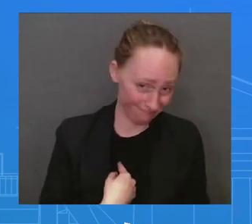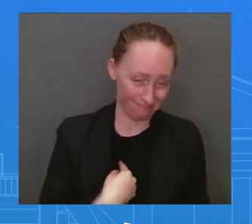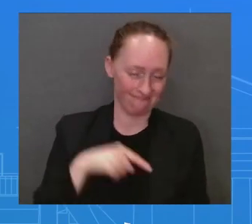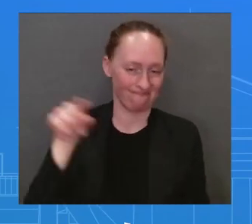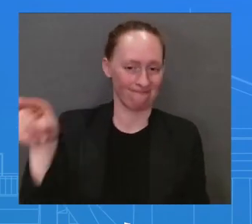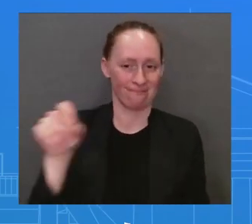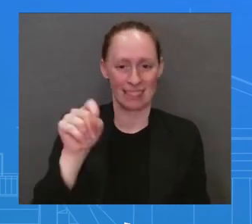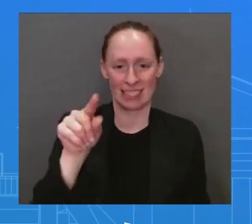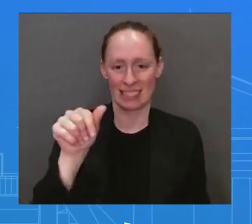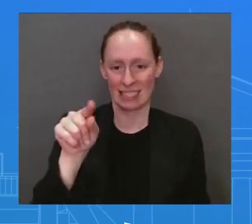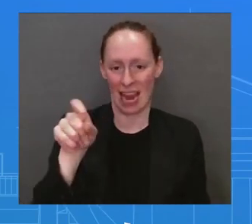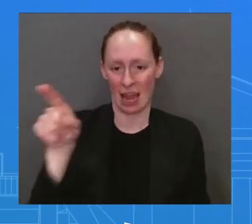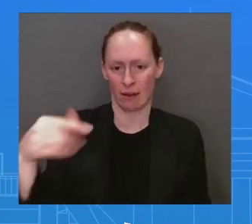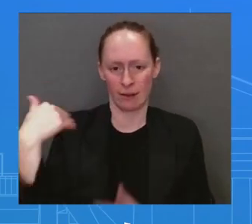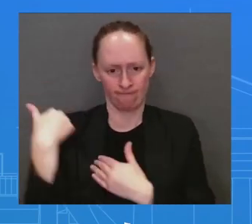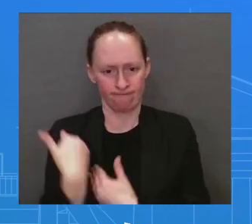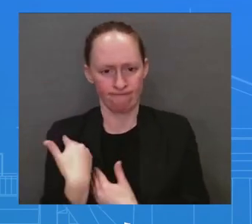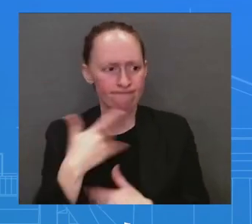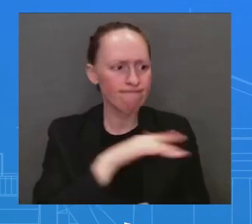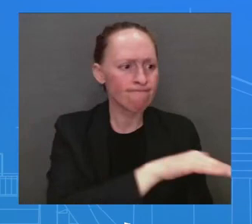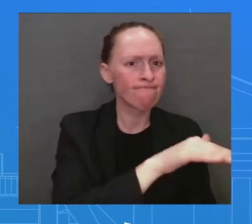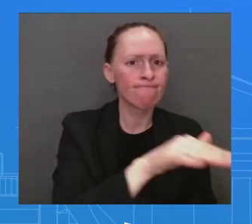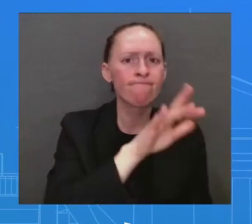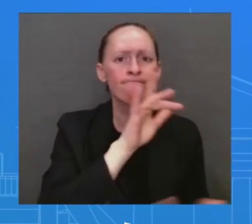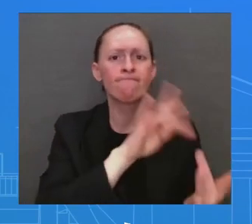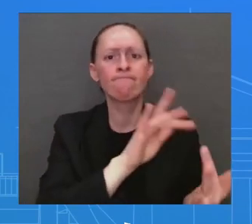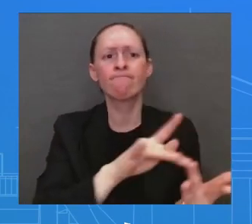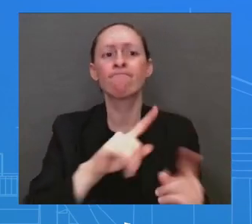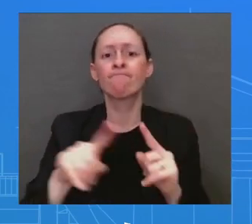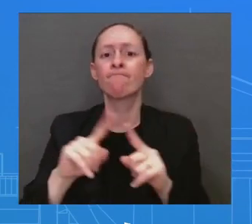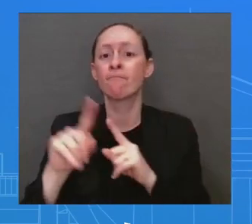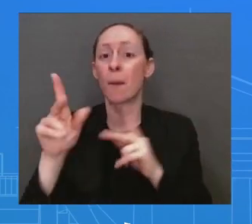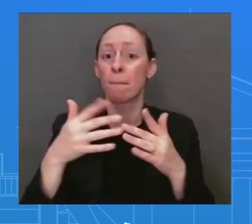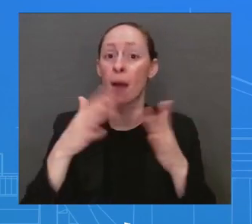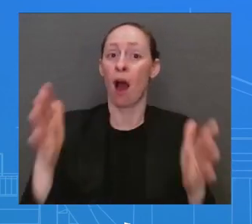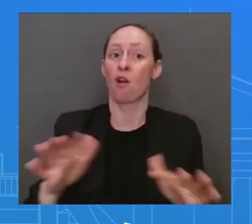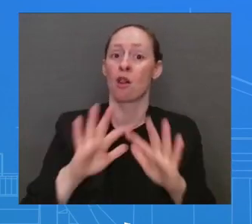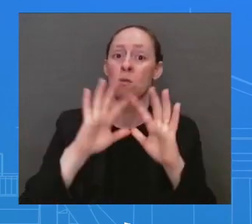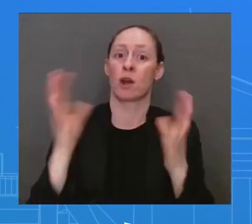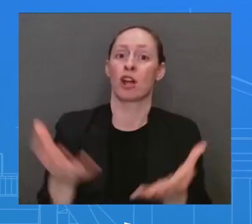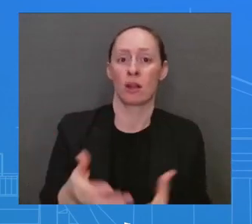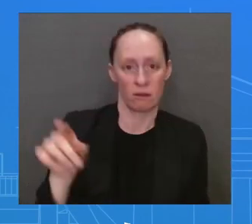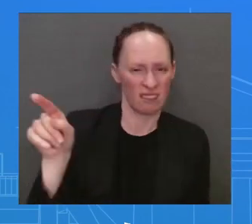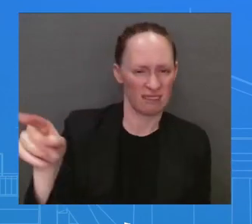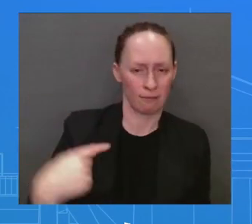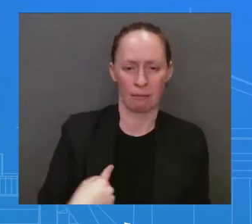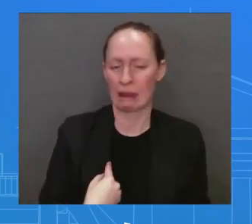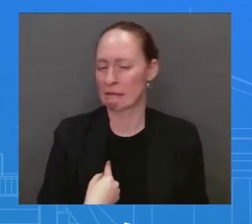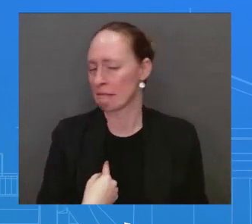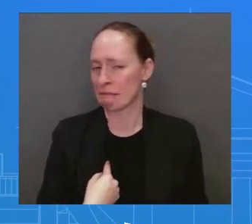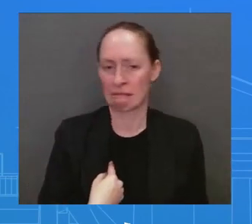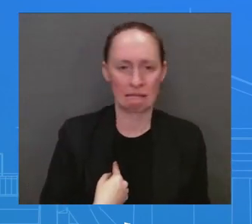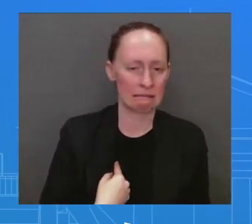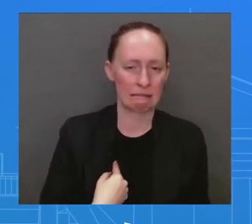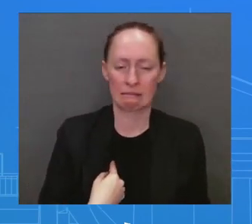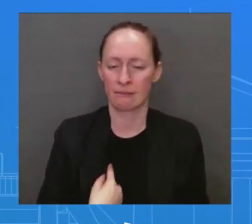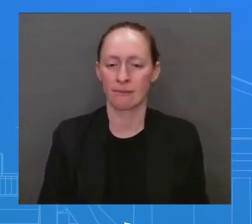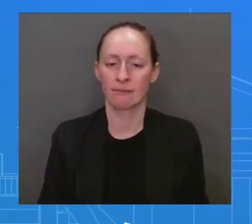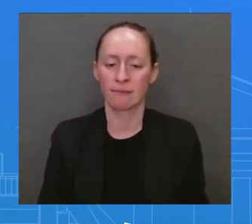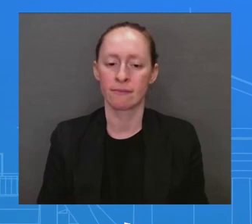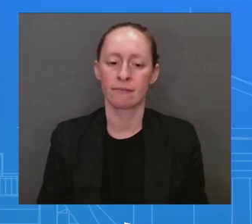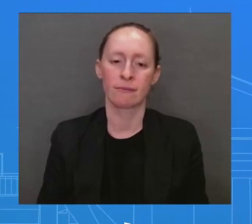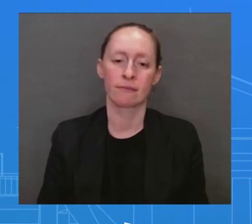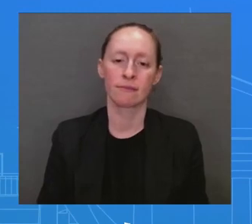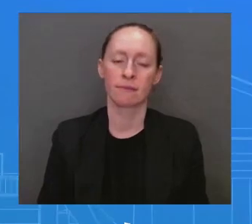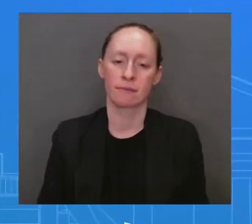American citizens overseas, and I think it's better for that question to be posed to them. Matt, you have the last question. Thank you. John, I